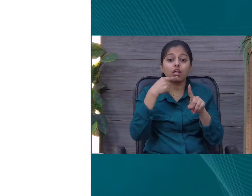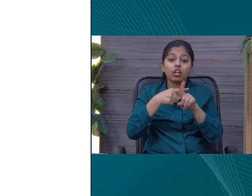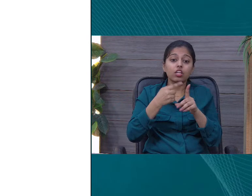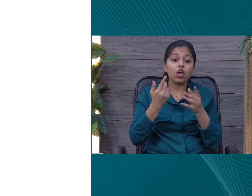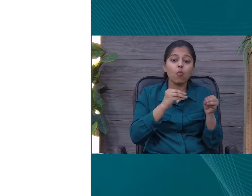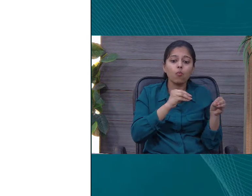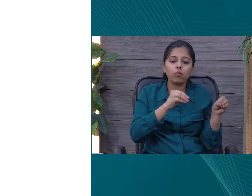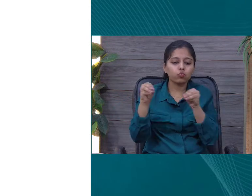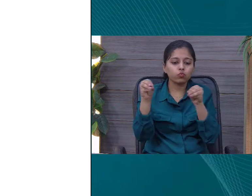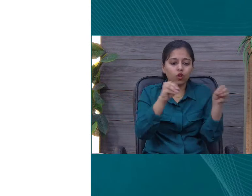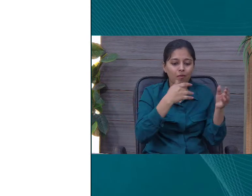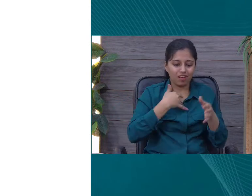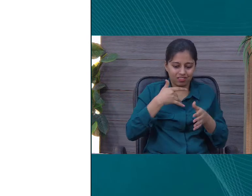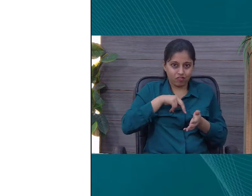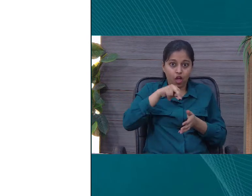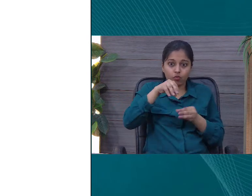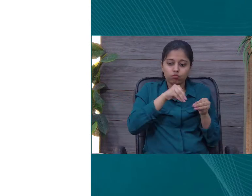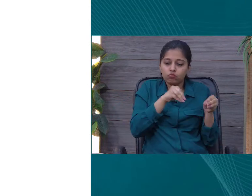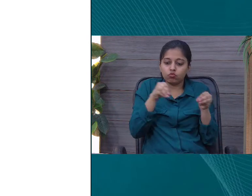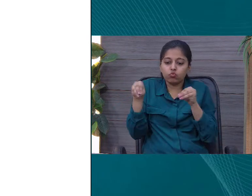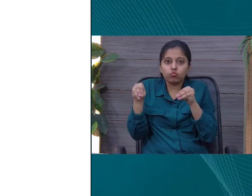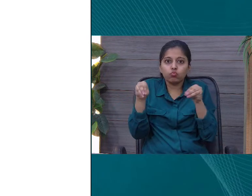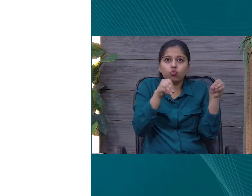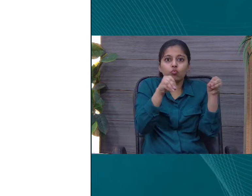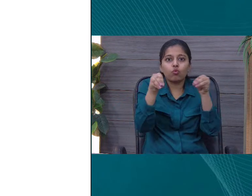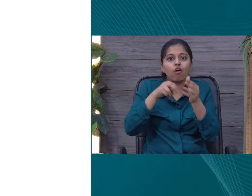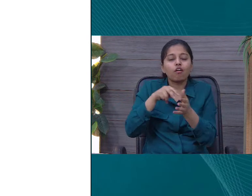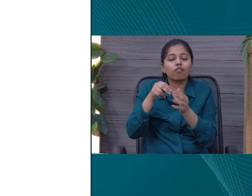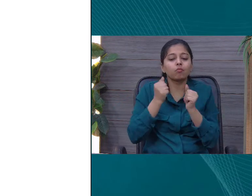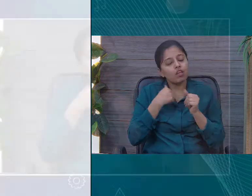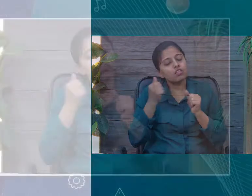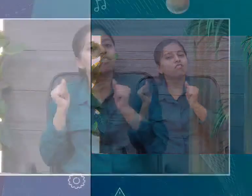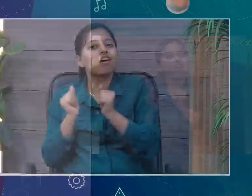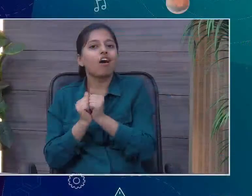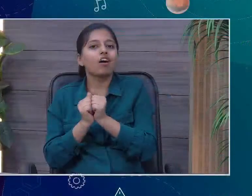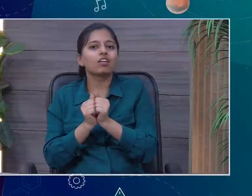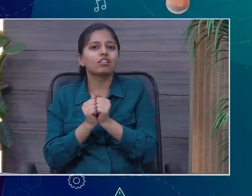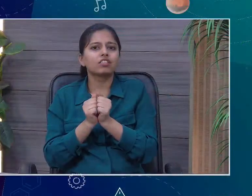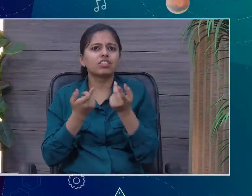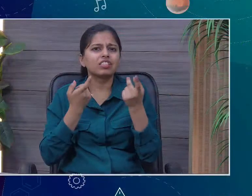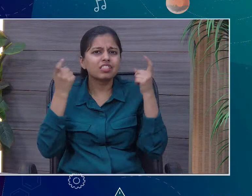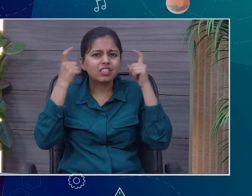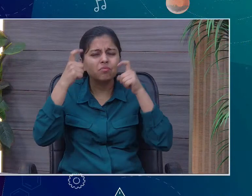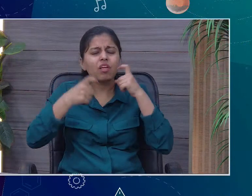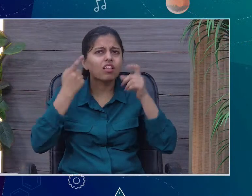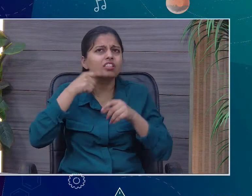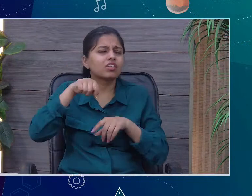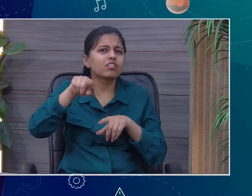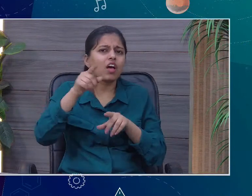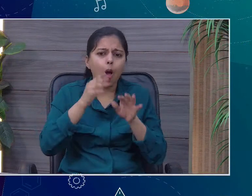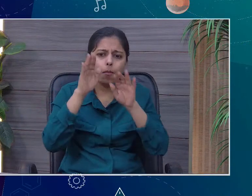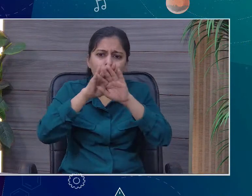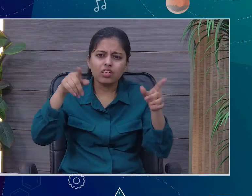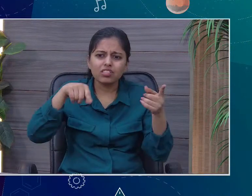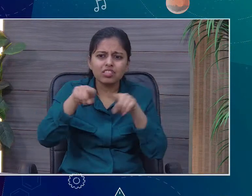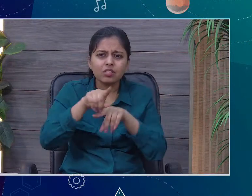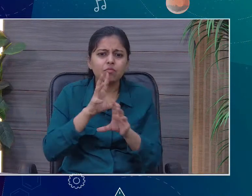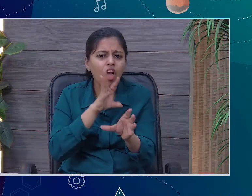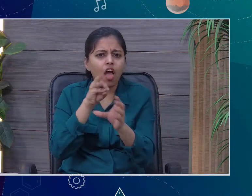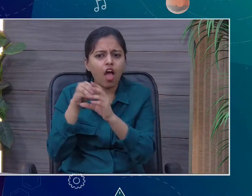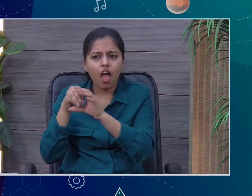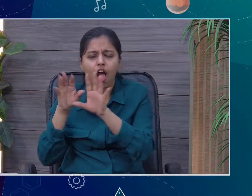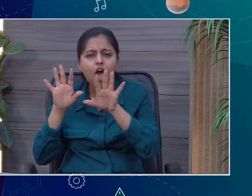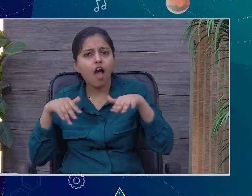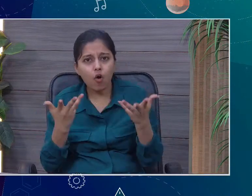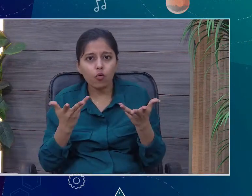with us. And what is that? It moves along with us. Means you see how the child is getting involved in